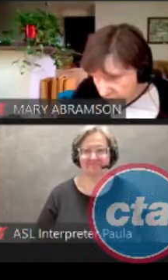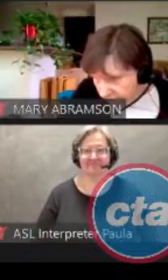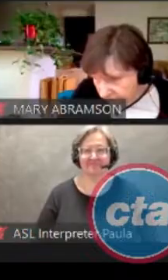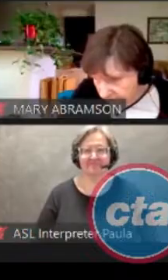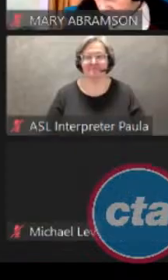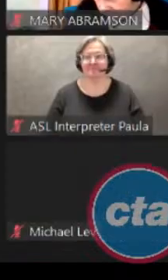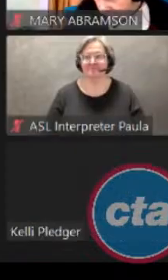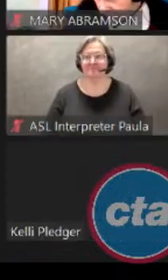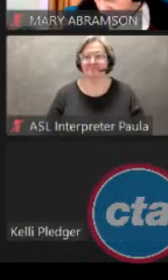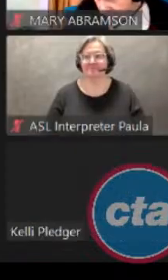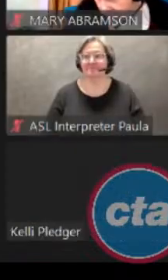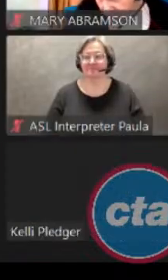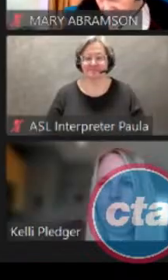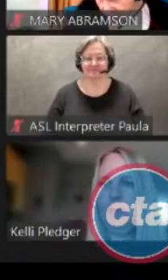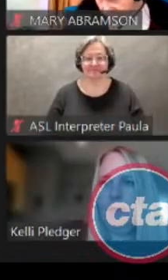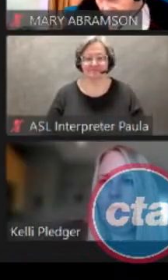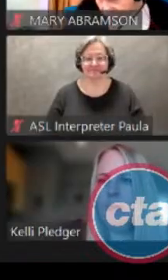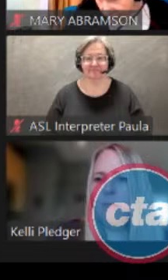Oh, okay.